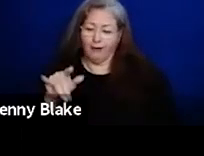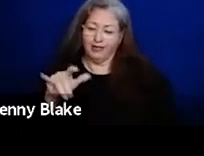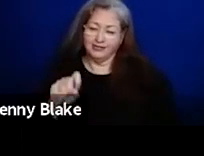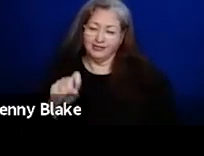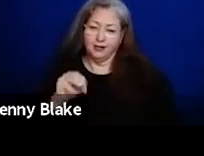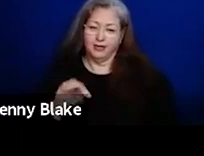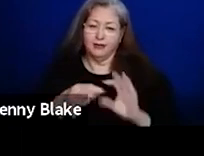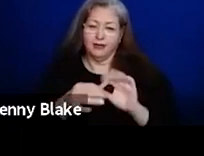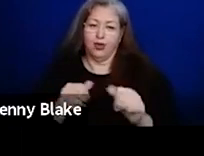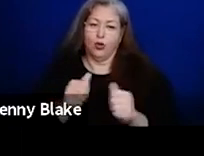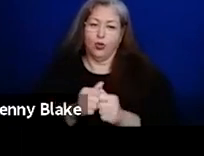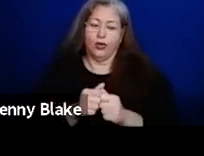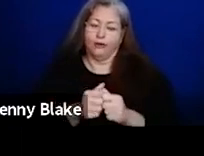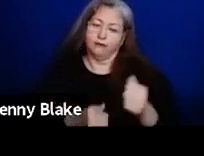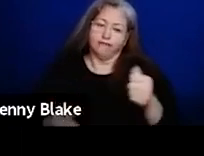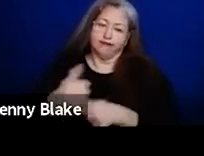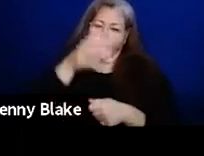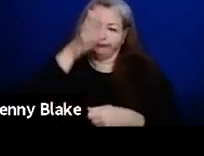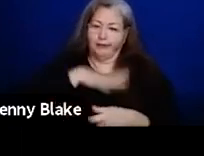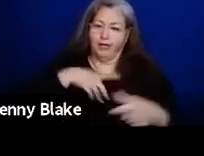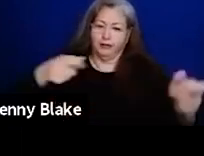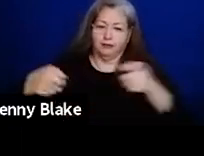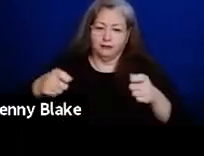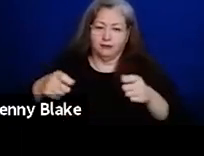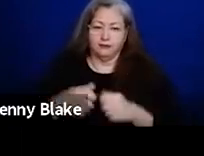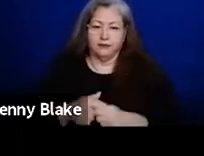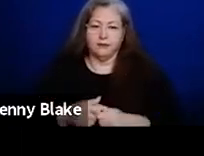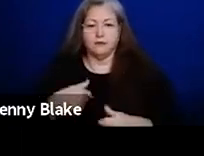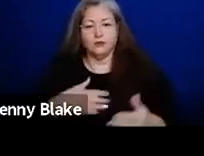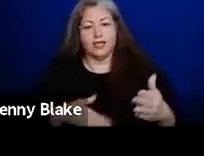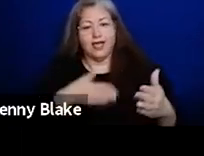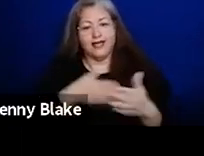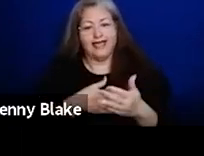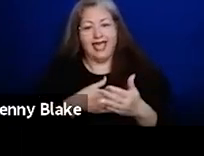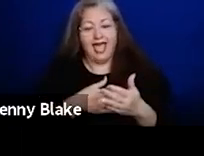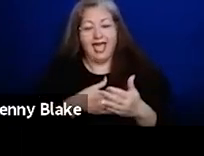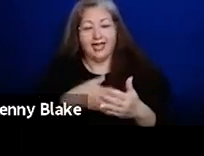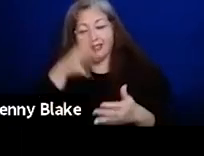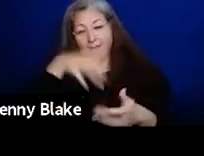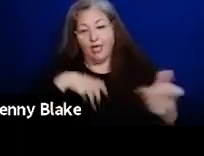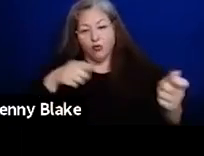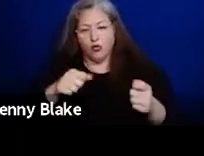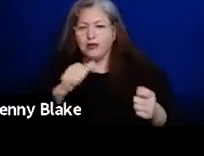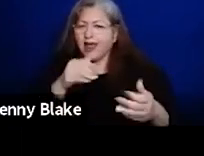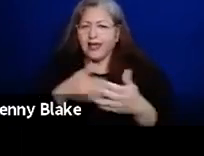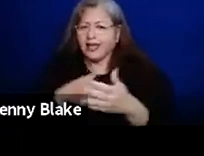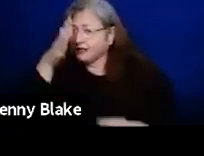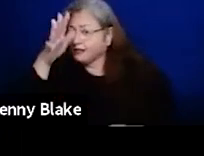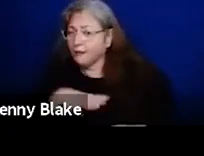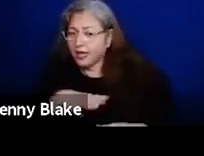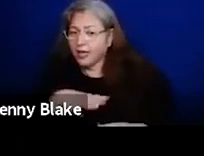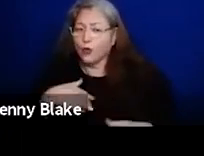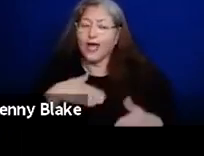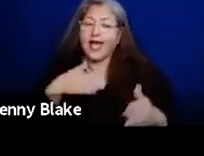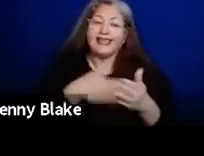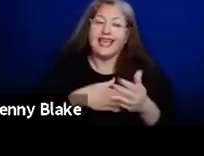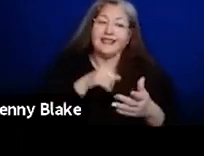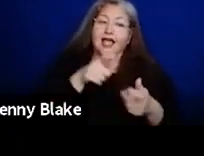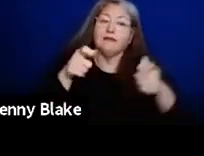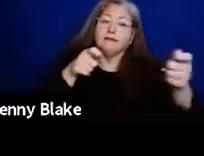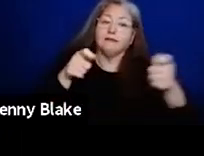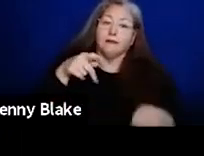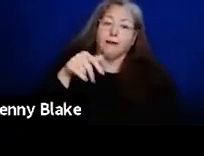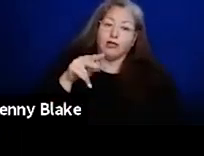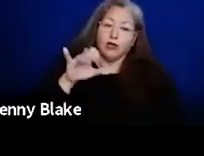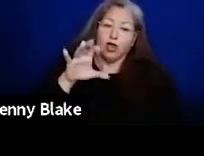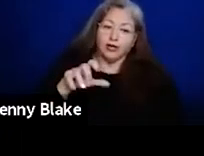linked to patriarchy. We are against patriarchy, not men. We are not against men. We are against patriarchy, the